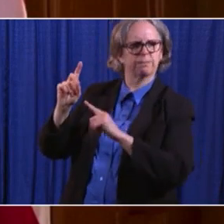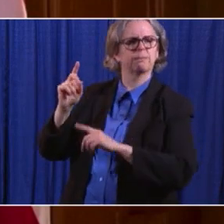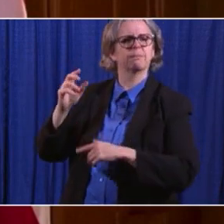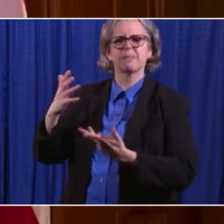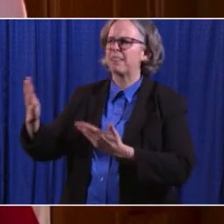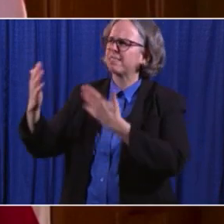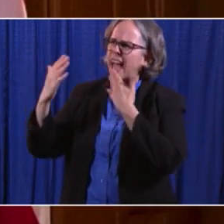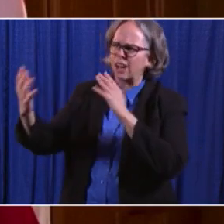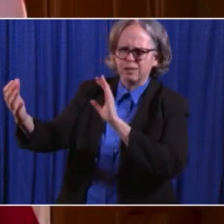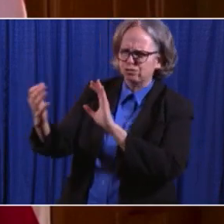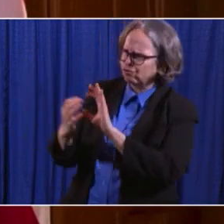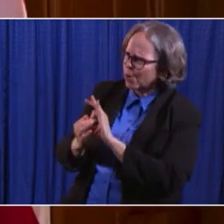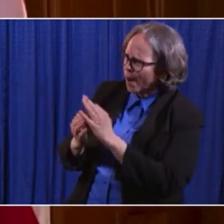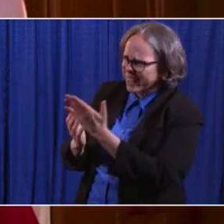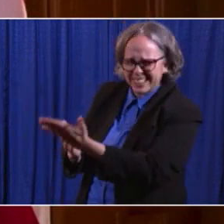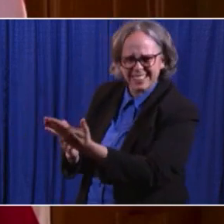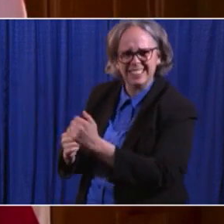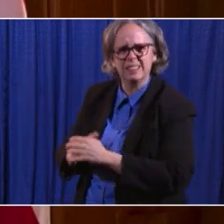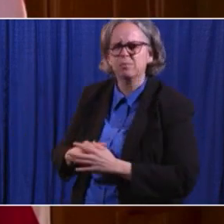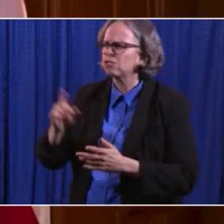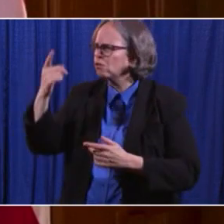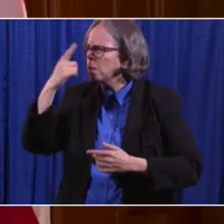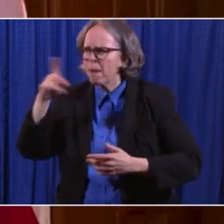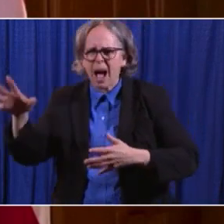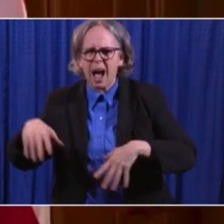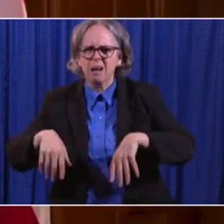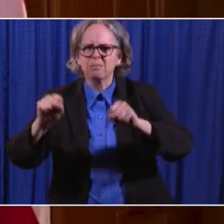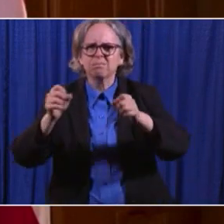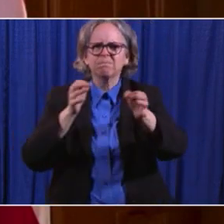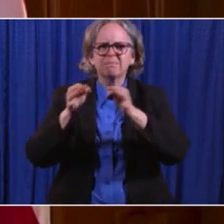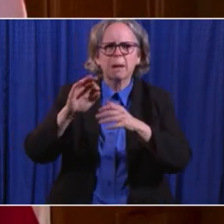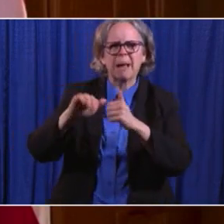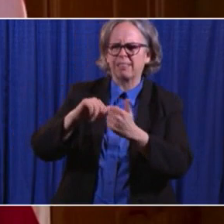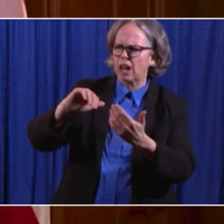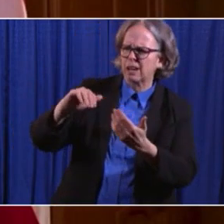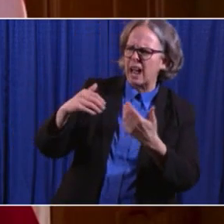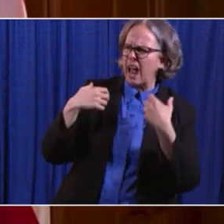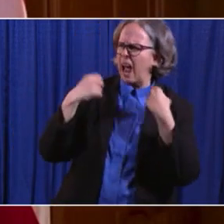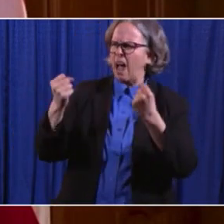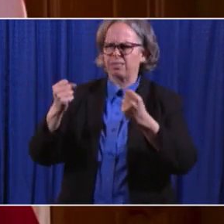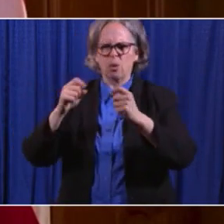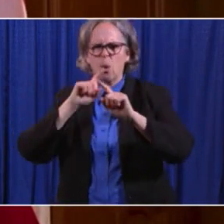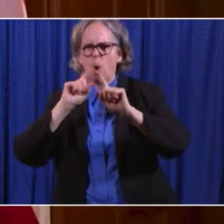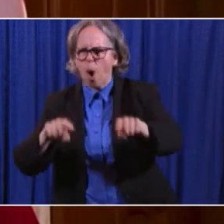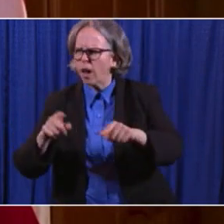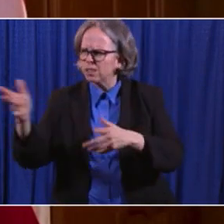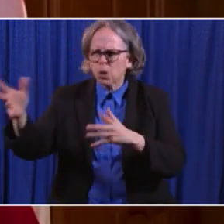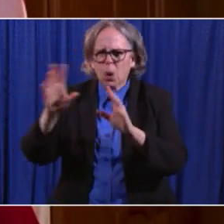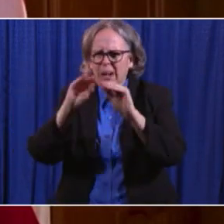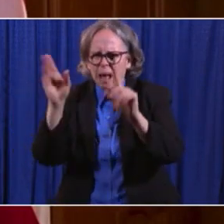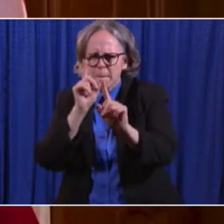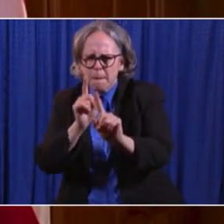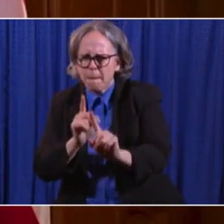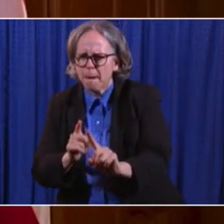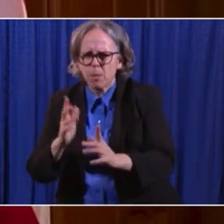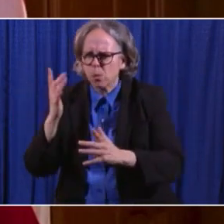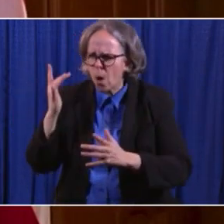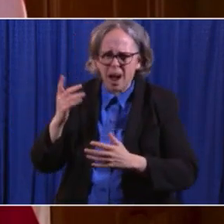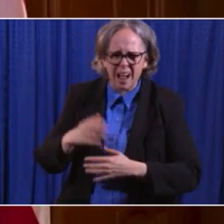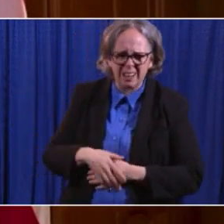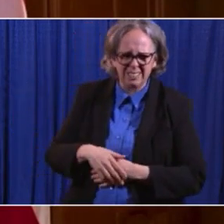these new orders which are being issued, really clarification. This will cover things such as